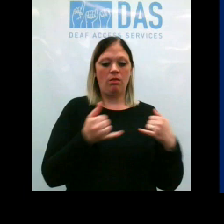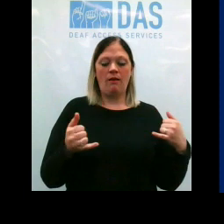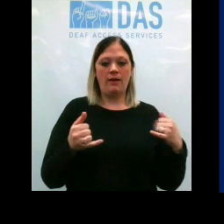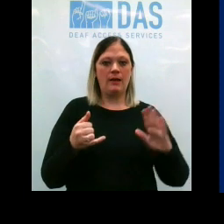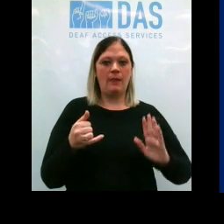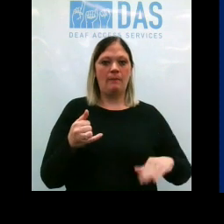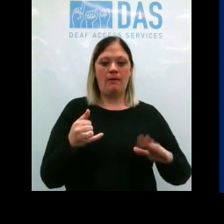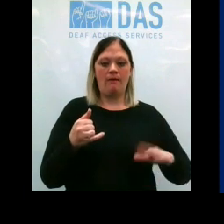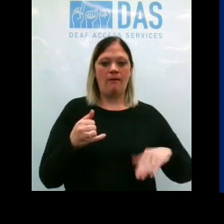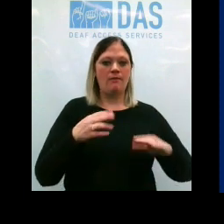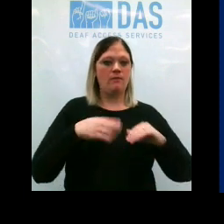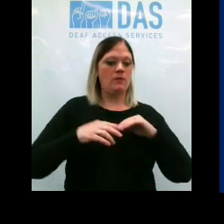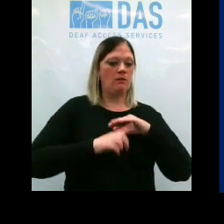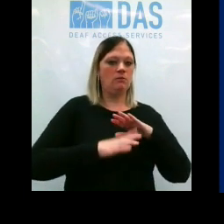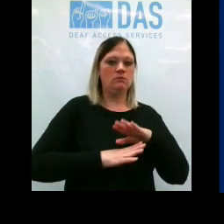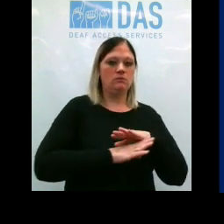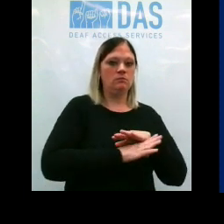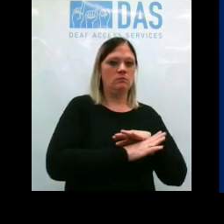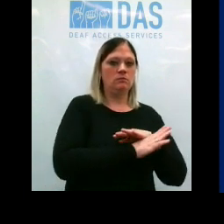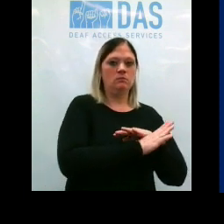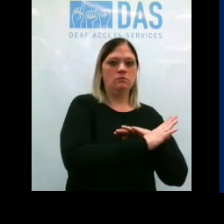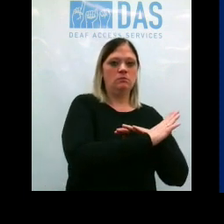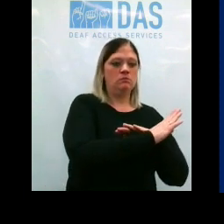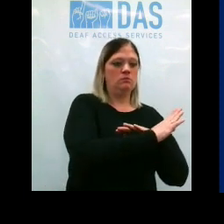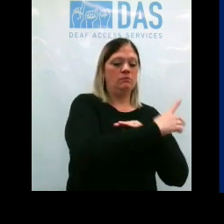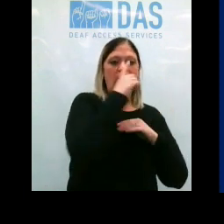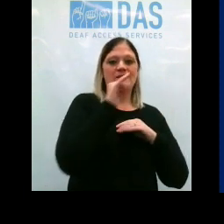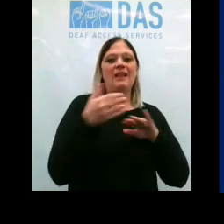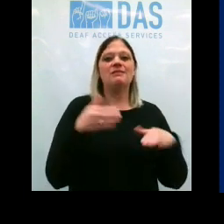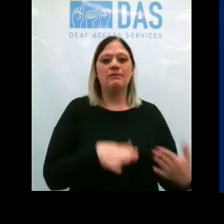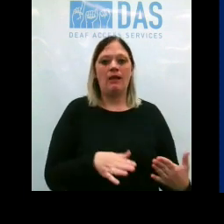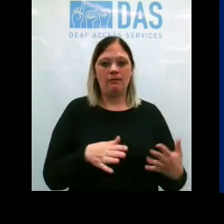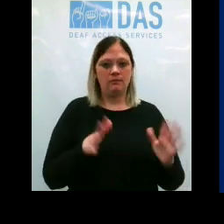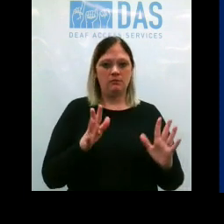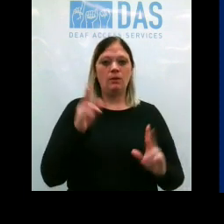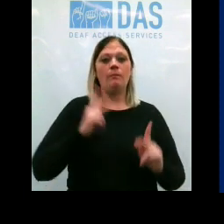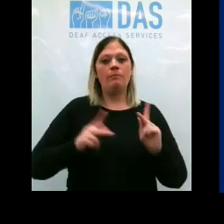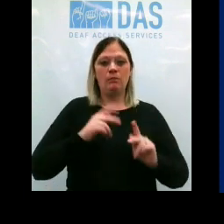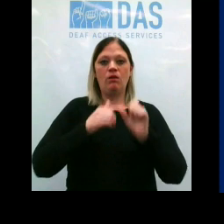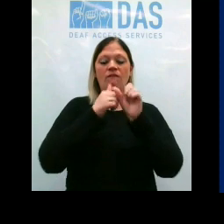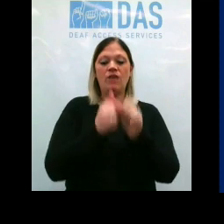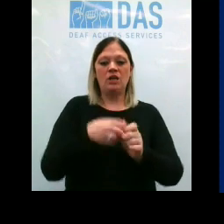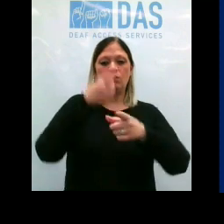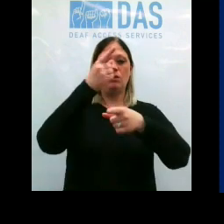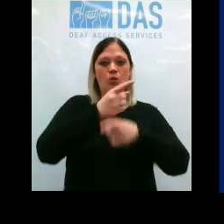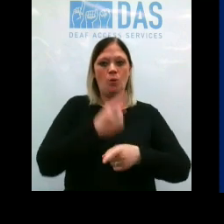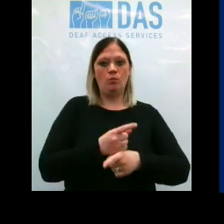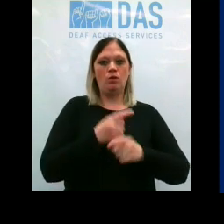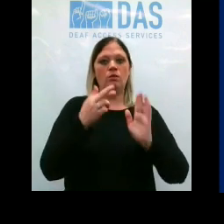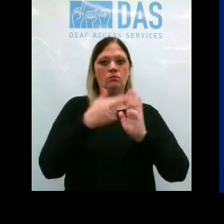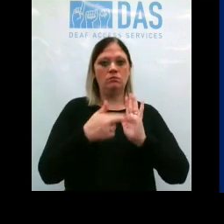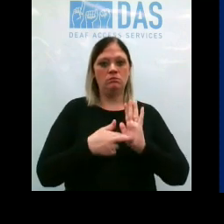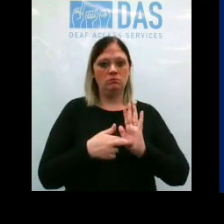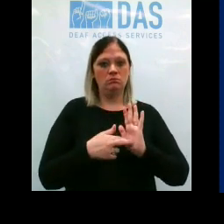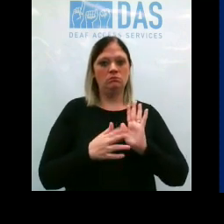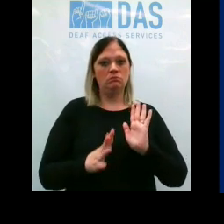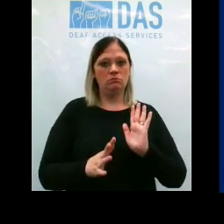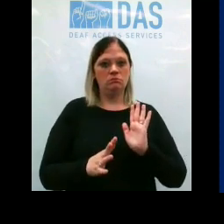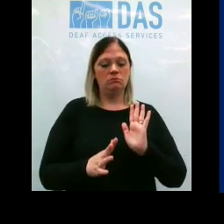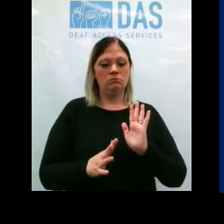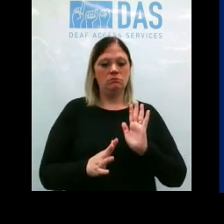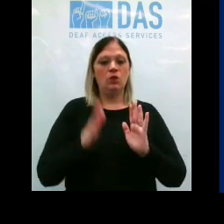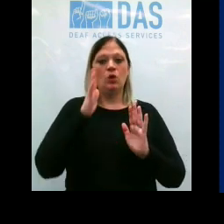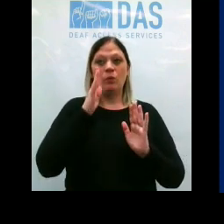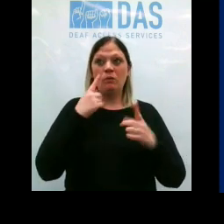up because that's deaths in hospitals. We want to see that go down. So if people follow the appropriate guidelines, we will get through this,